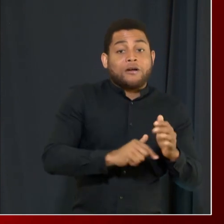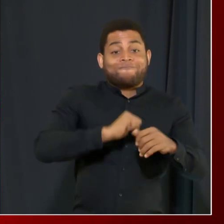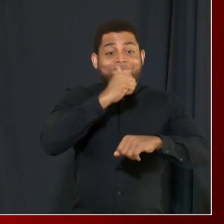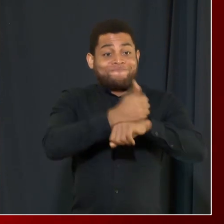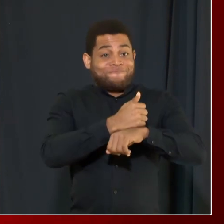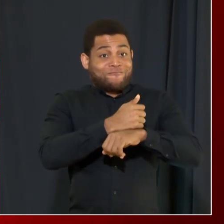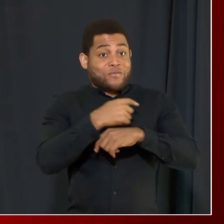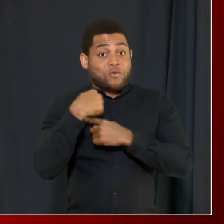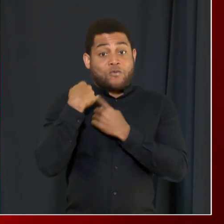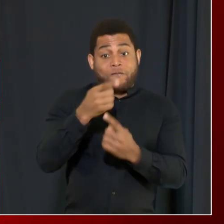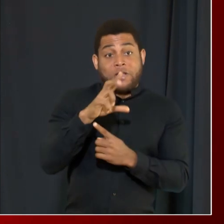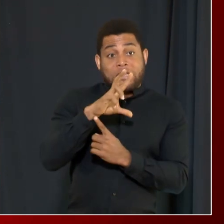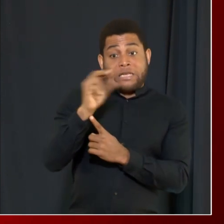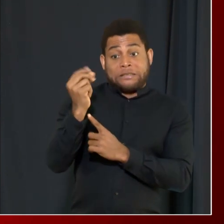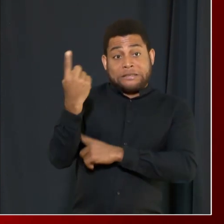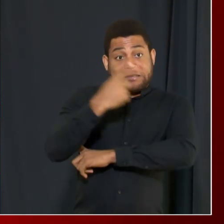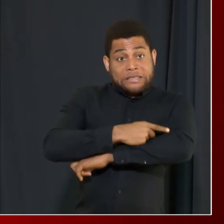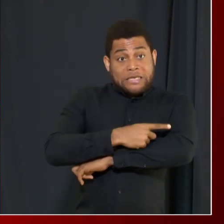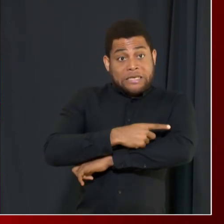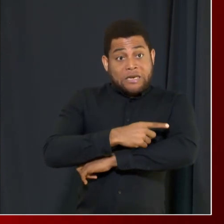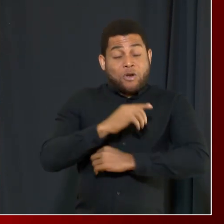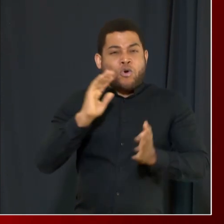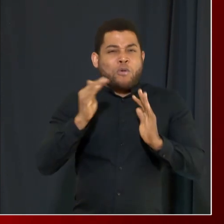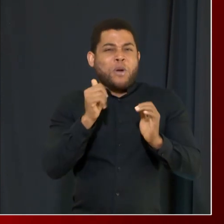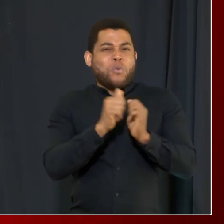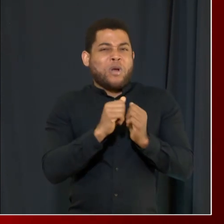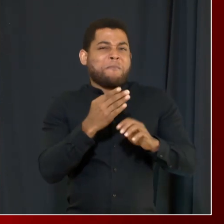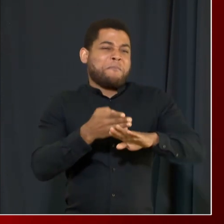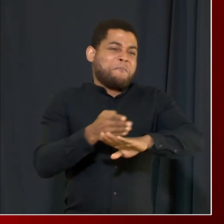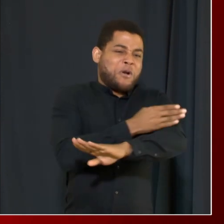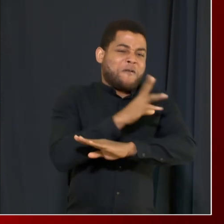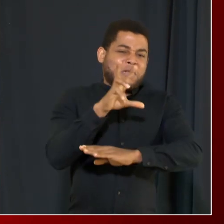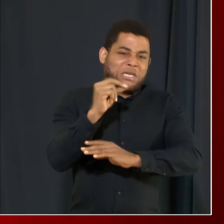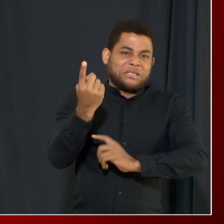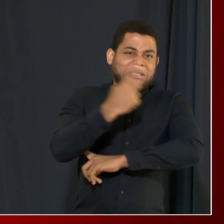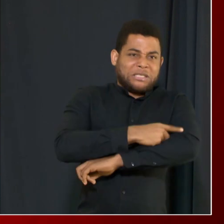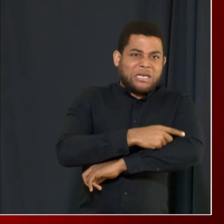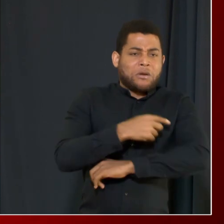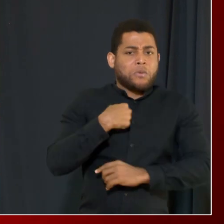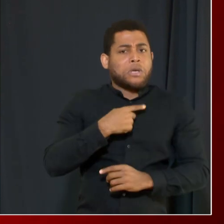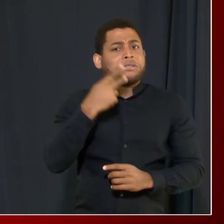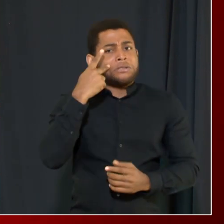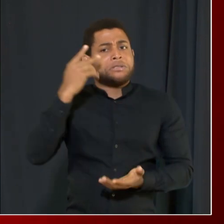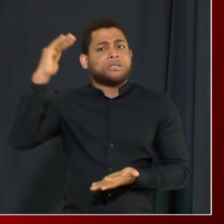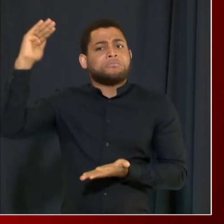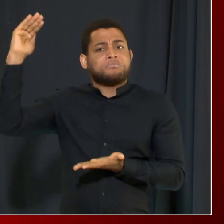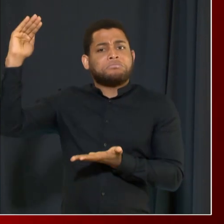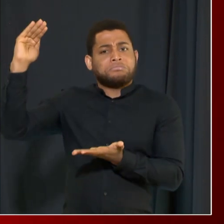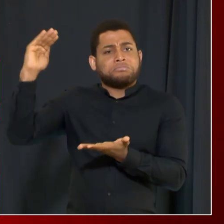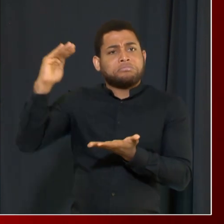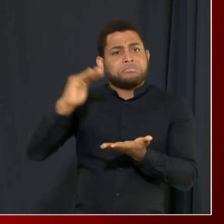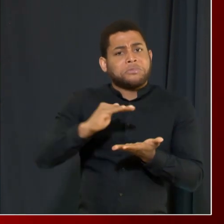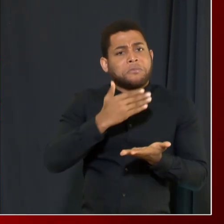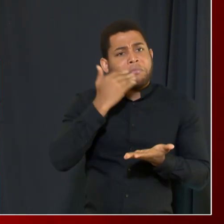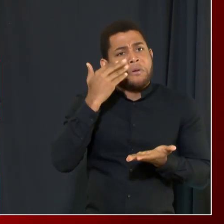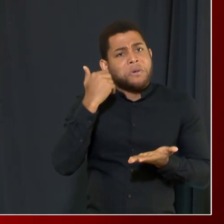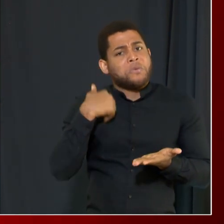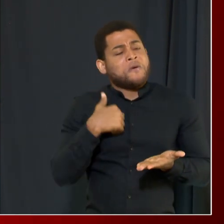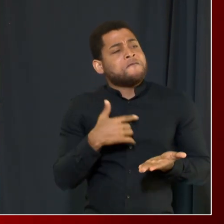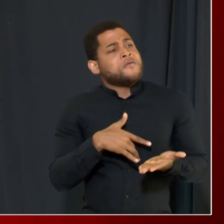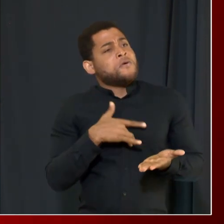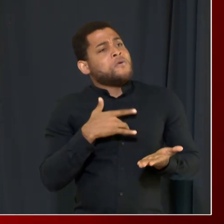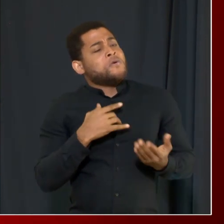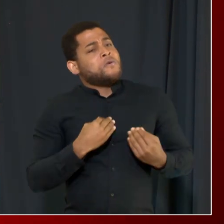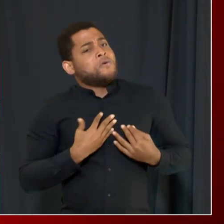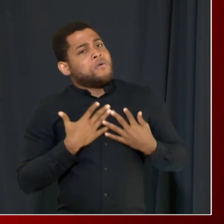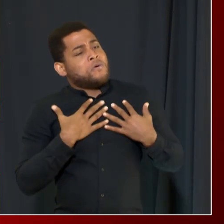compared to the previous 30, we've seen some significant decreases, which we're encouraged by. You can see here